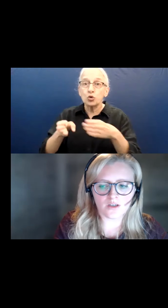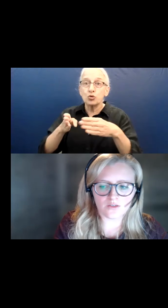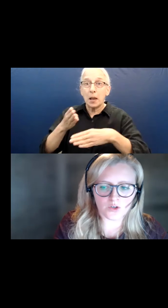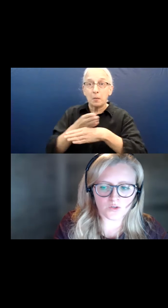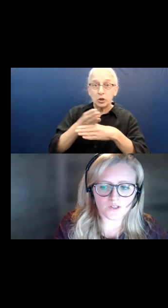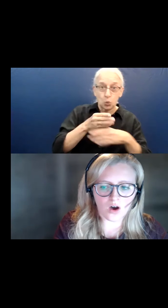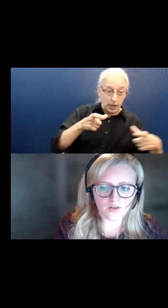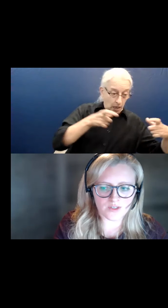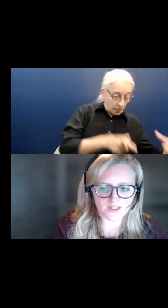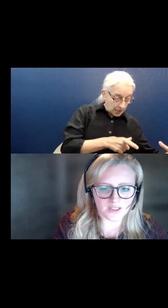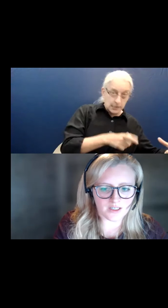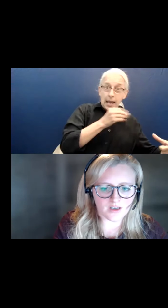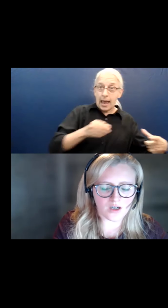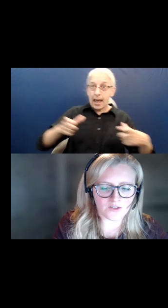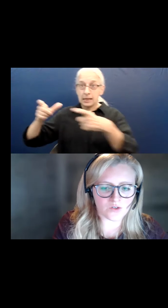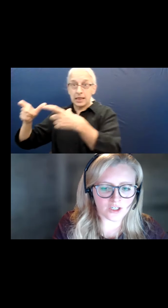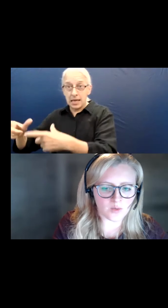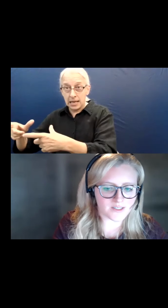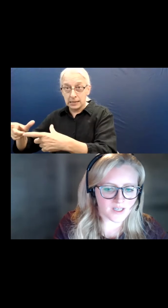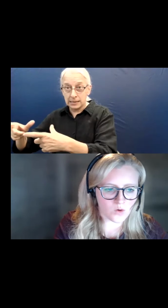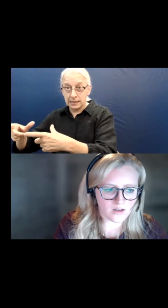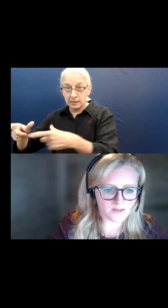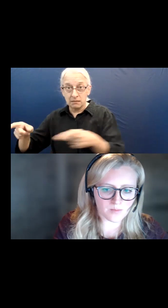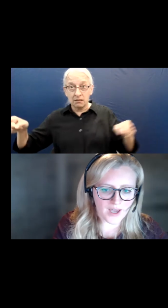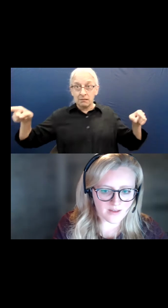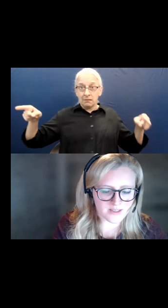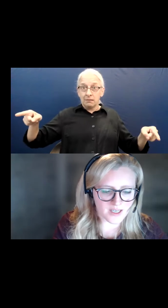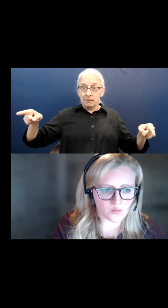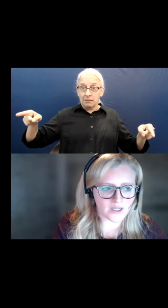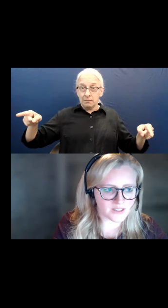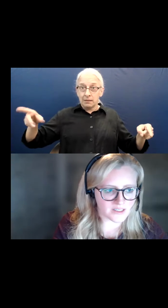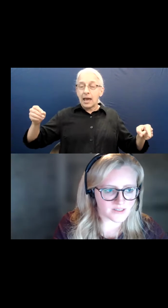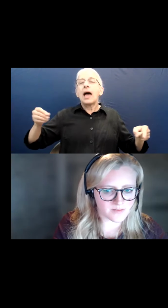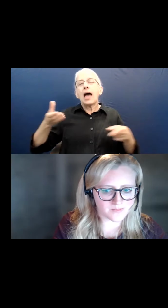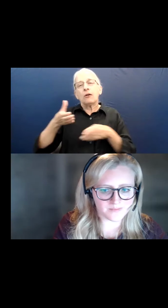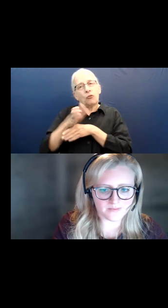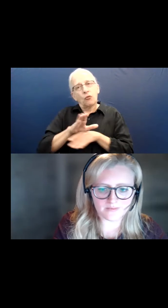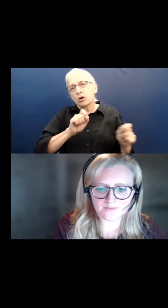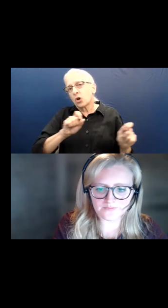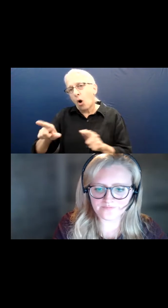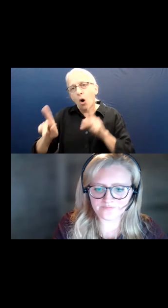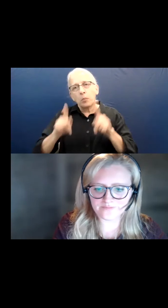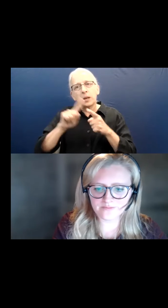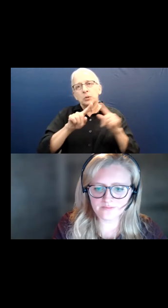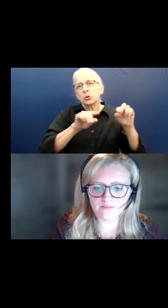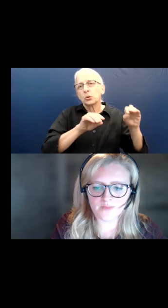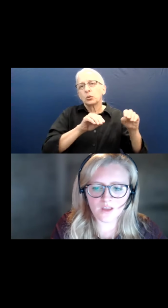detour folks off the site onto nearby sidewalks, paths, and bike lanes.